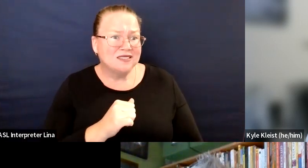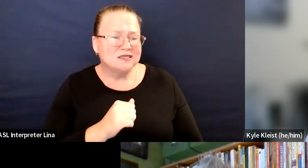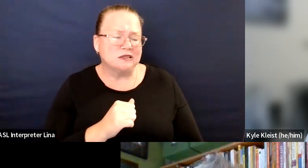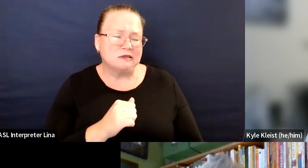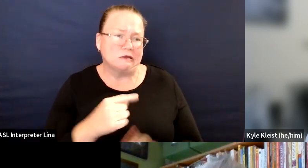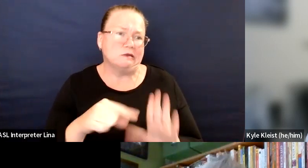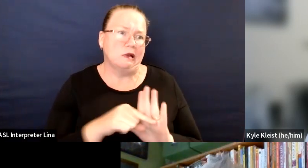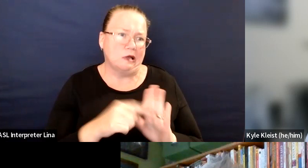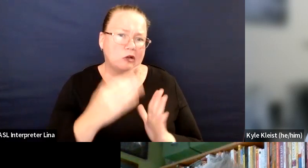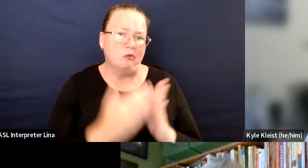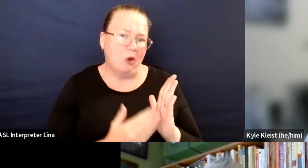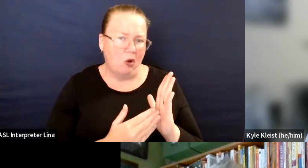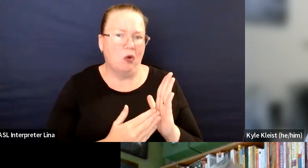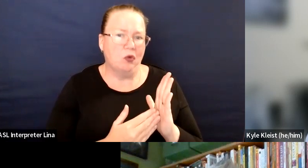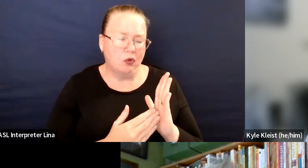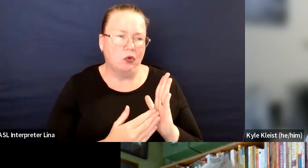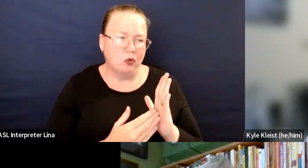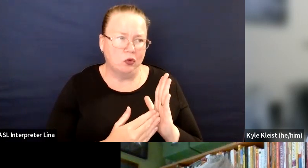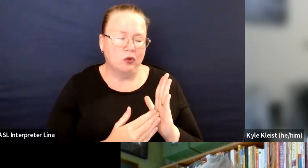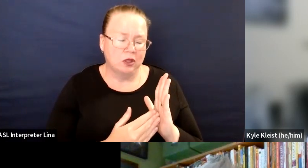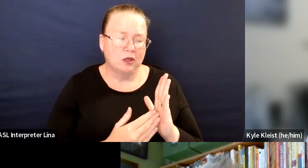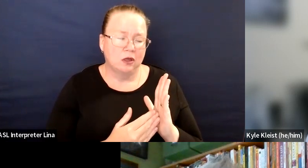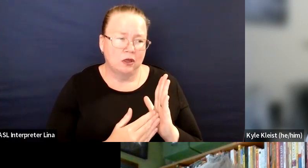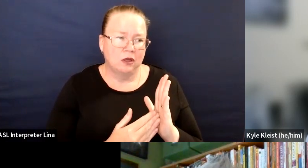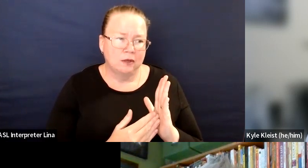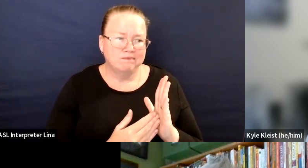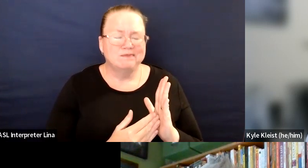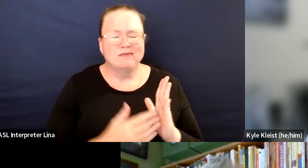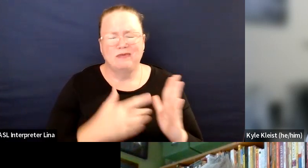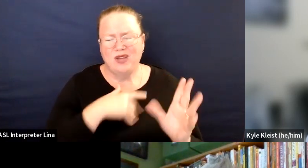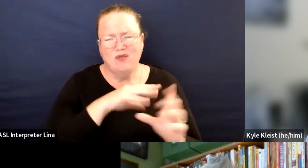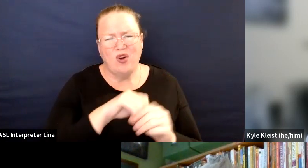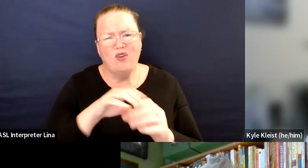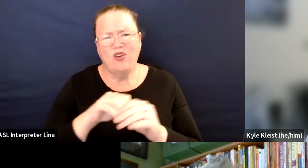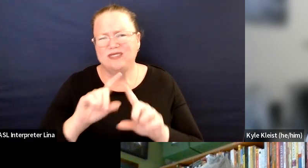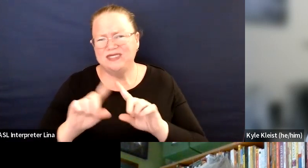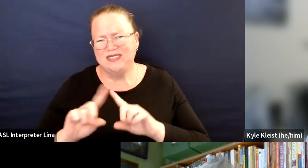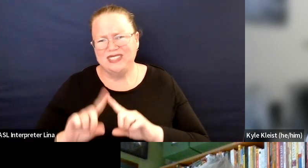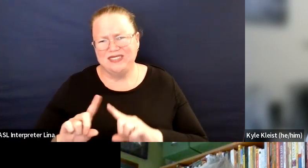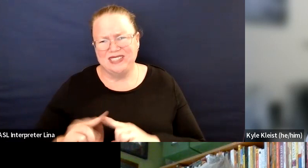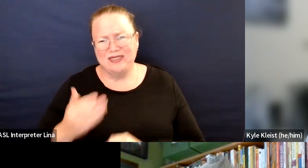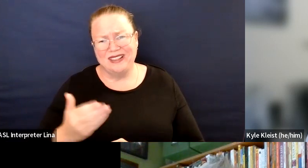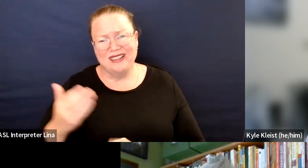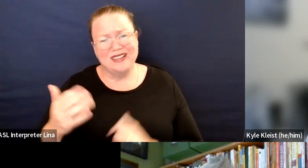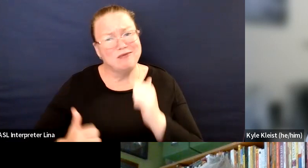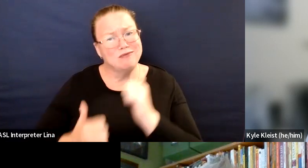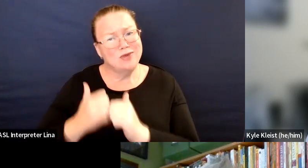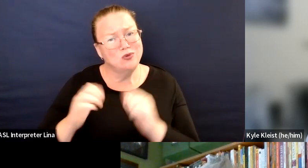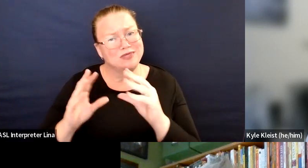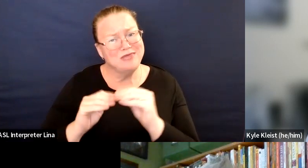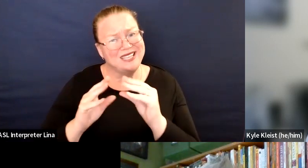downside to it. I'm involved in a lot of other things too, and I tell you, most of those